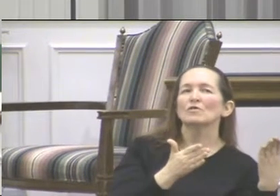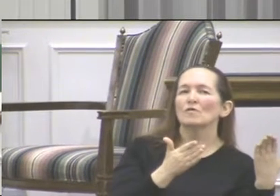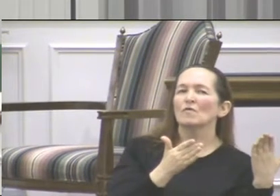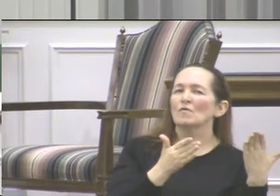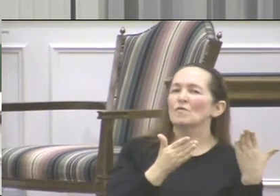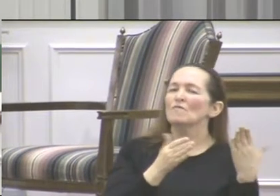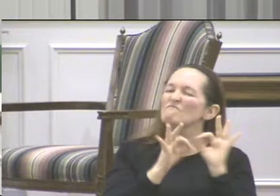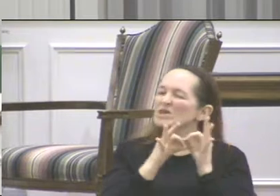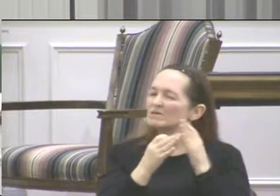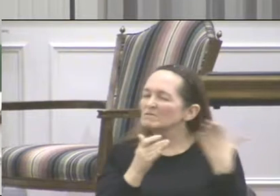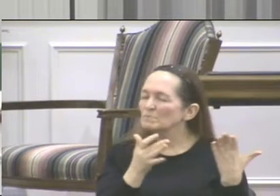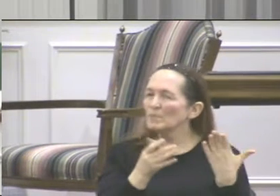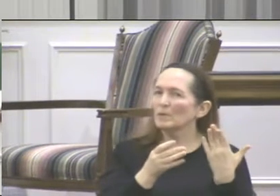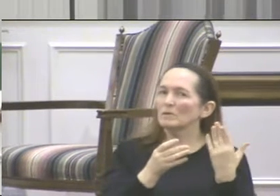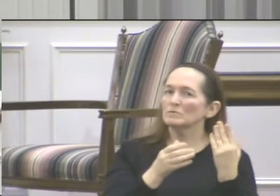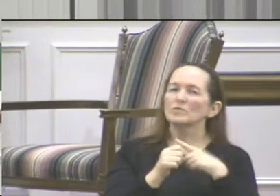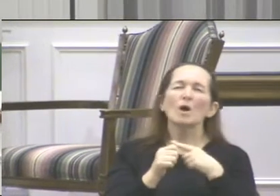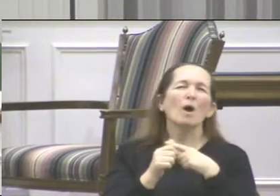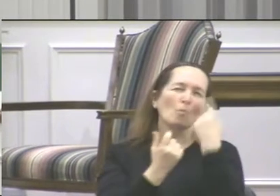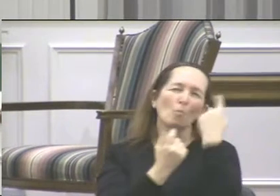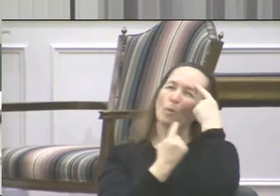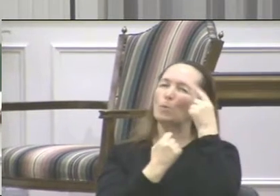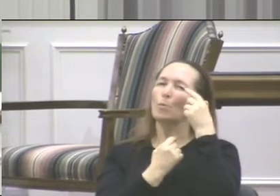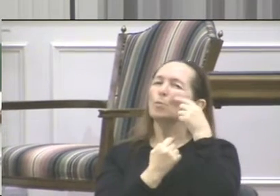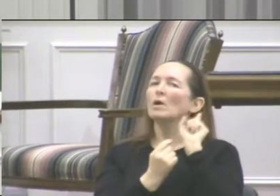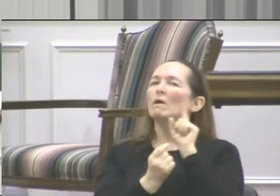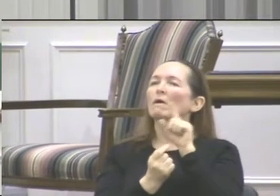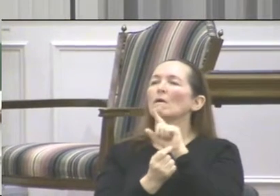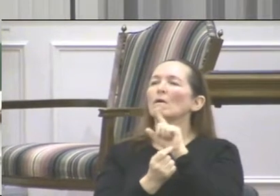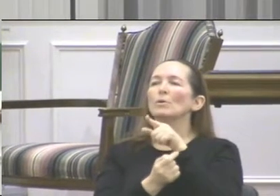I wonder where you are this morning.